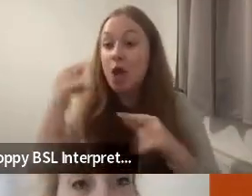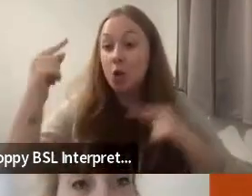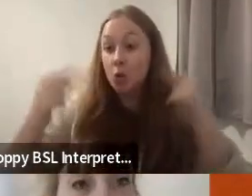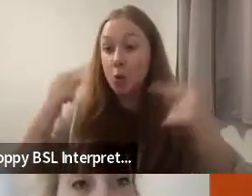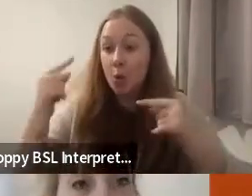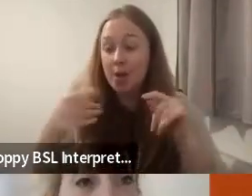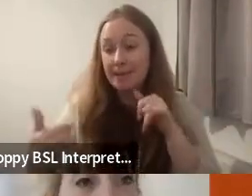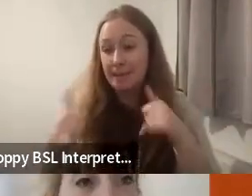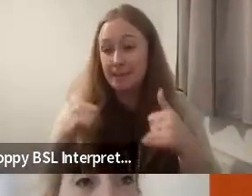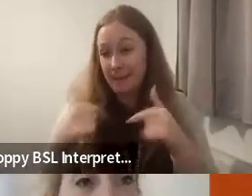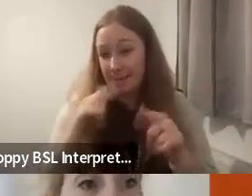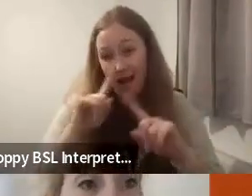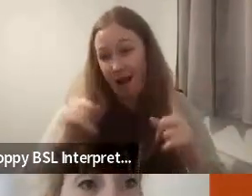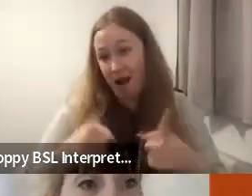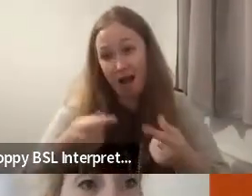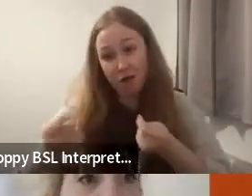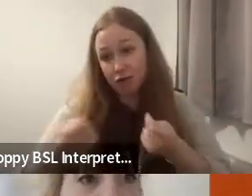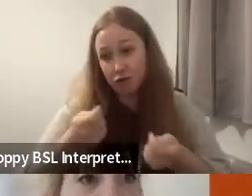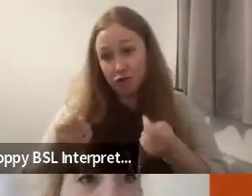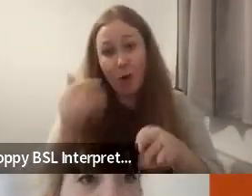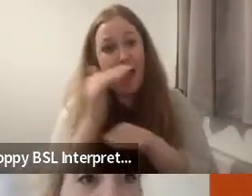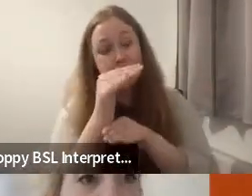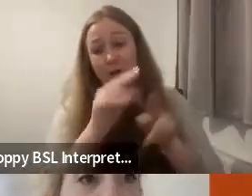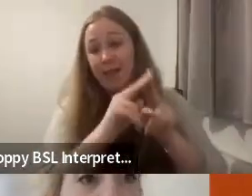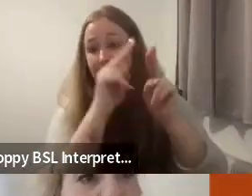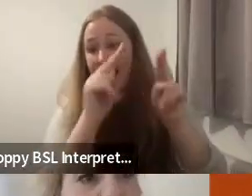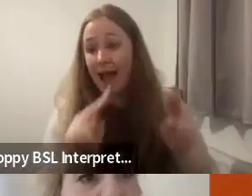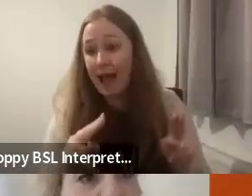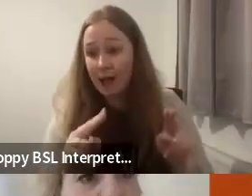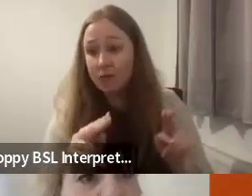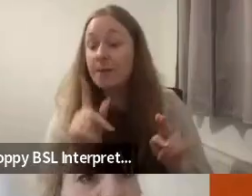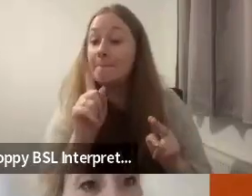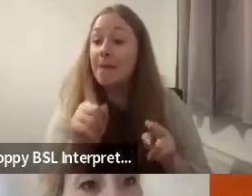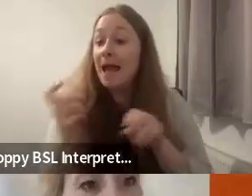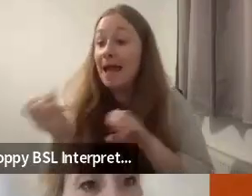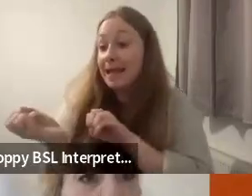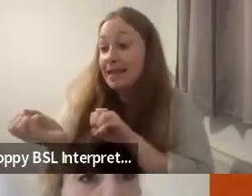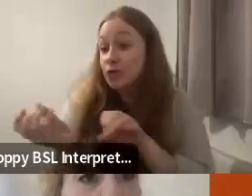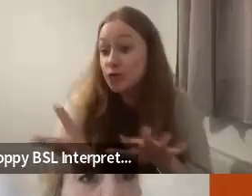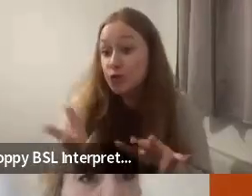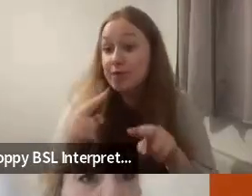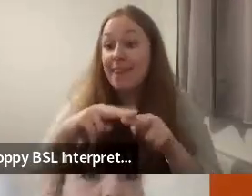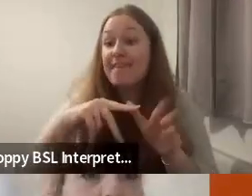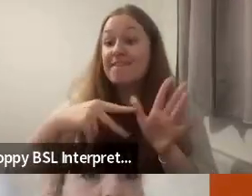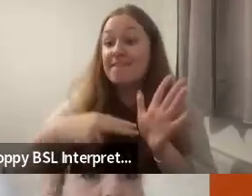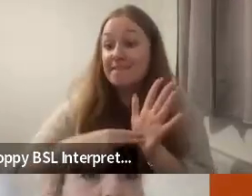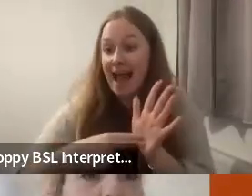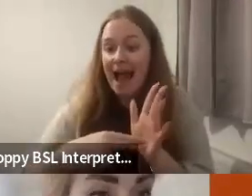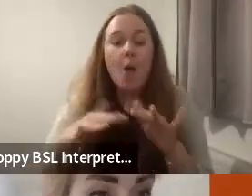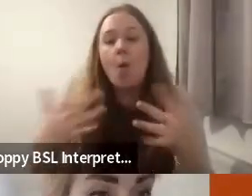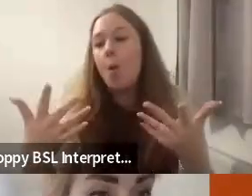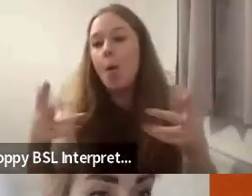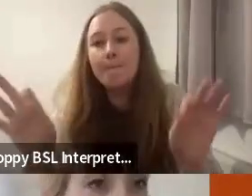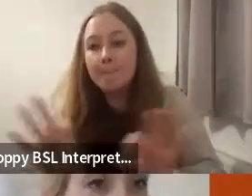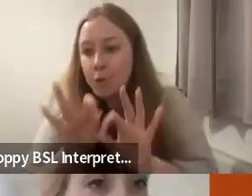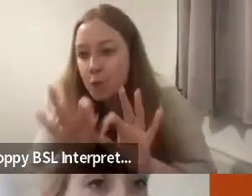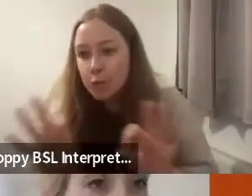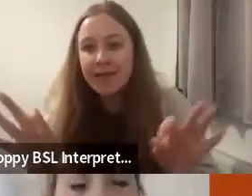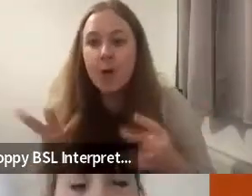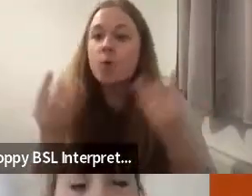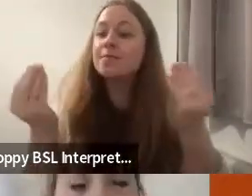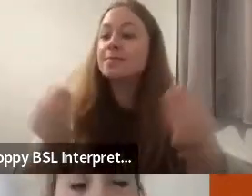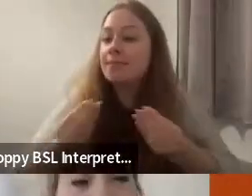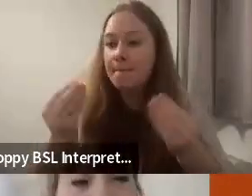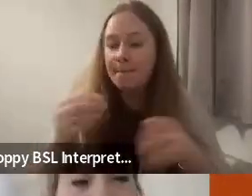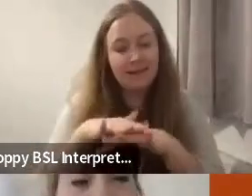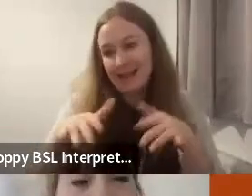that you can necessarily do anything about, but introducing the fan may dull, or some form of white noise, it